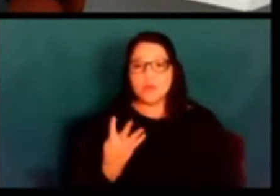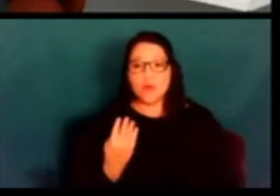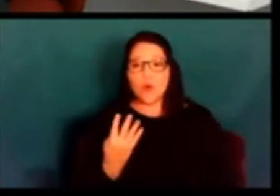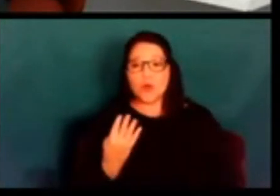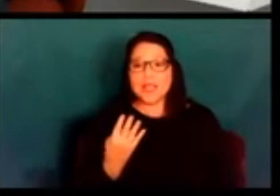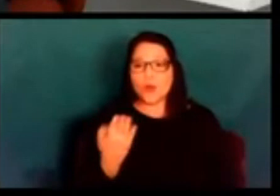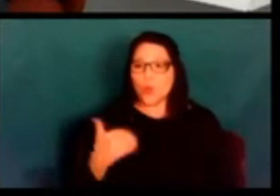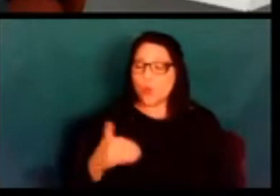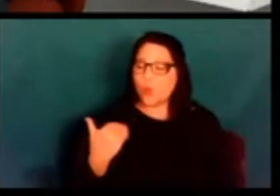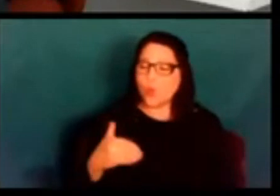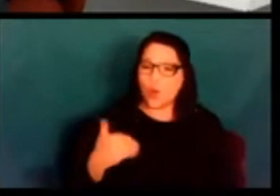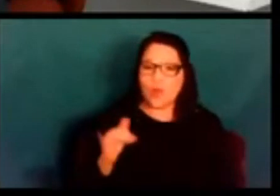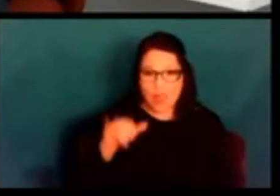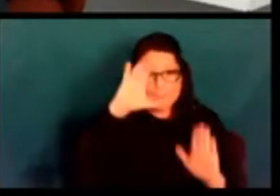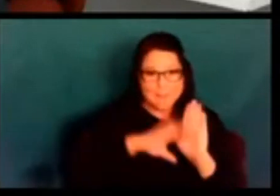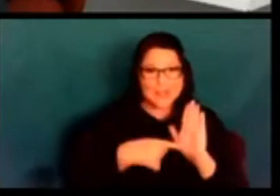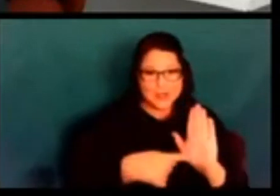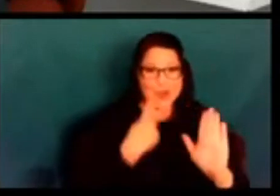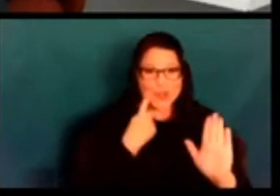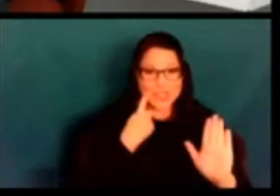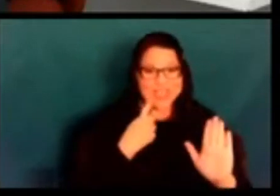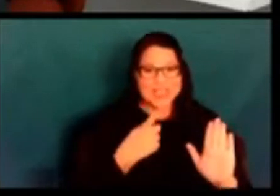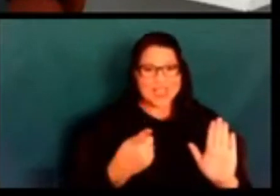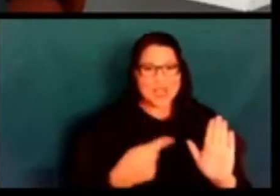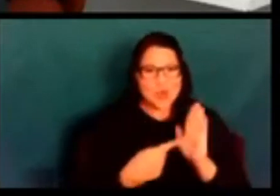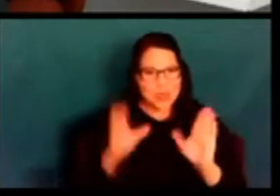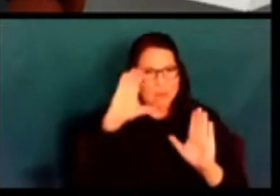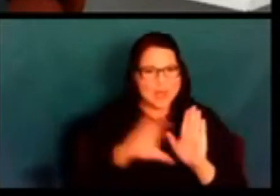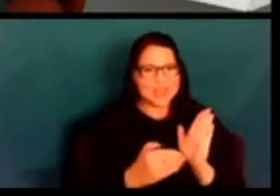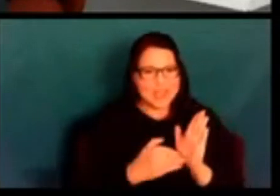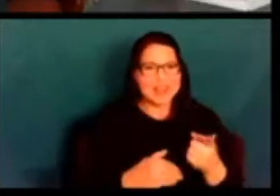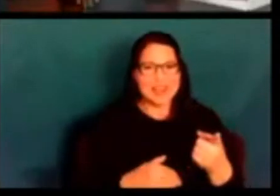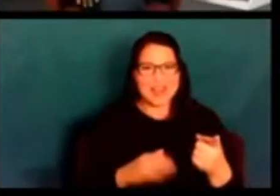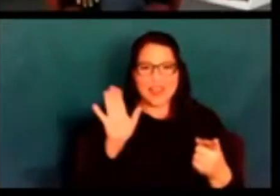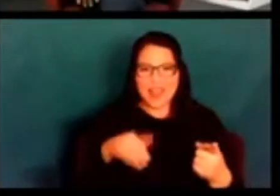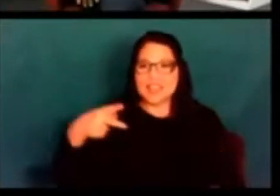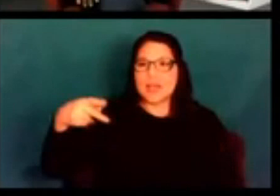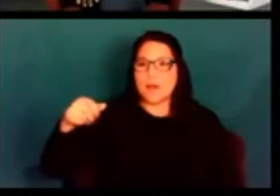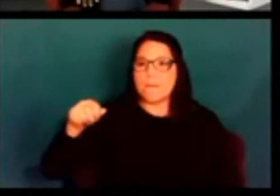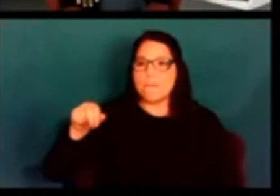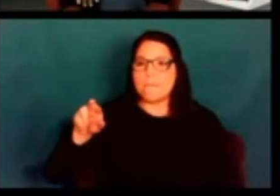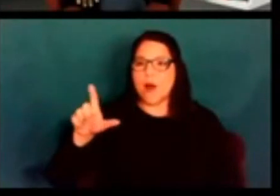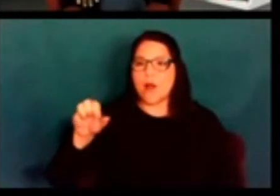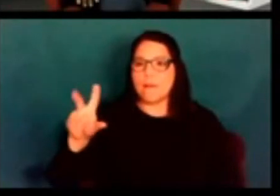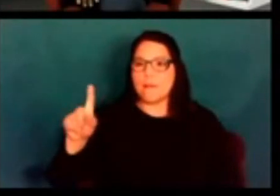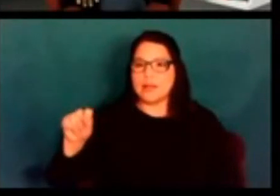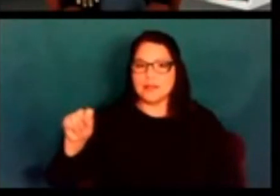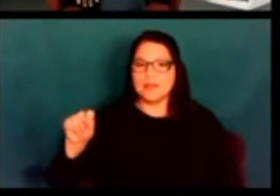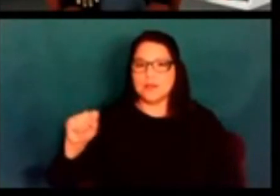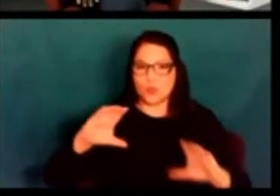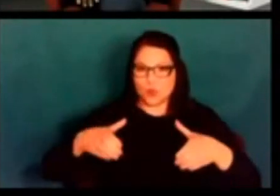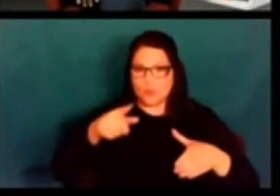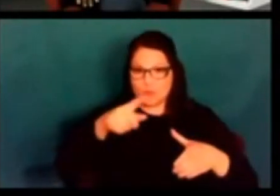old on that picture you was just showing. Yeah, I was 14, let's go to the picture. That's Parliaments with the,